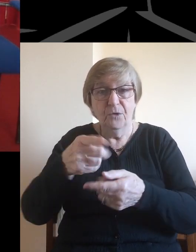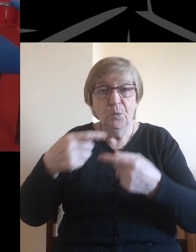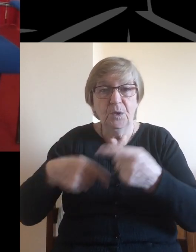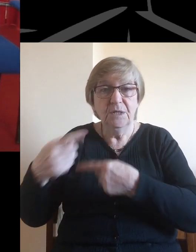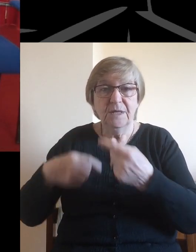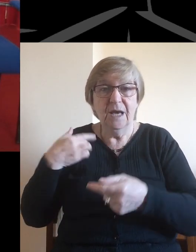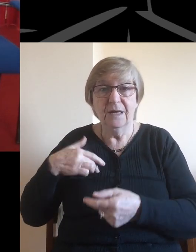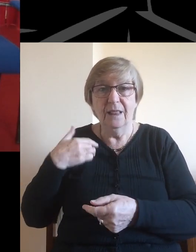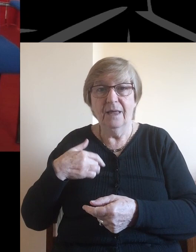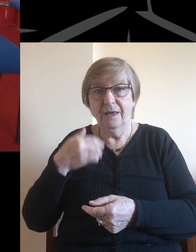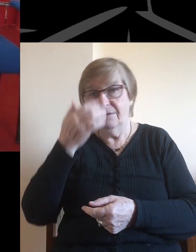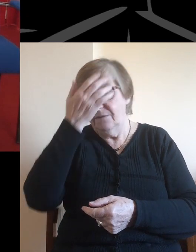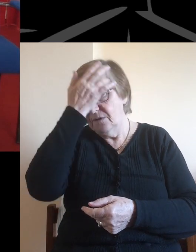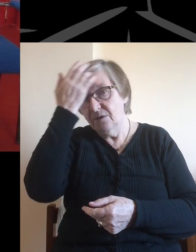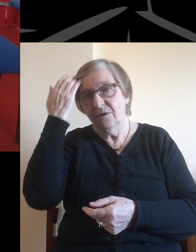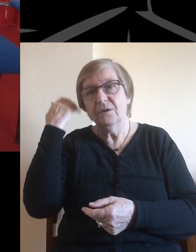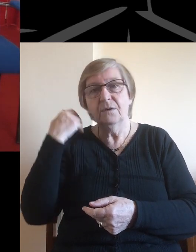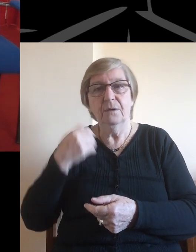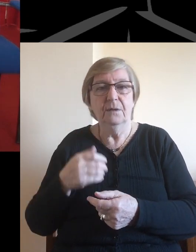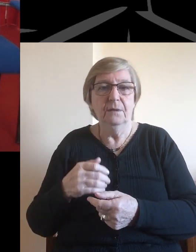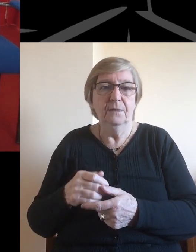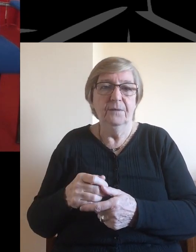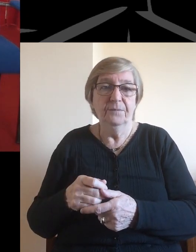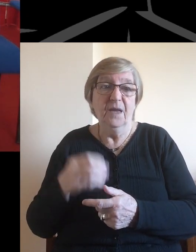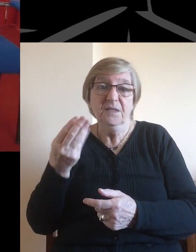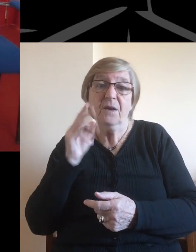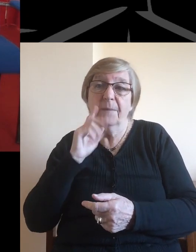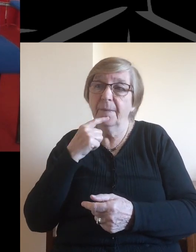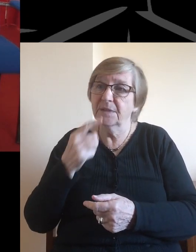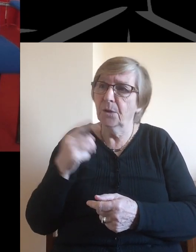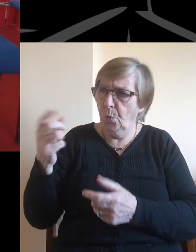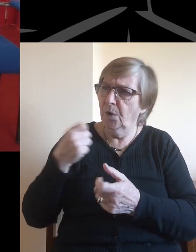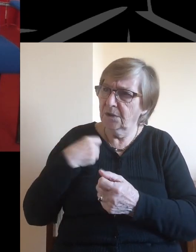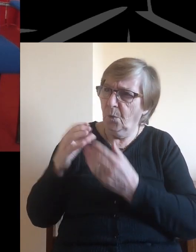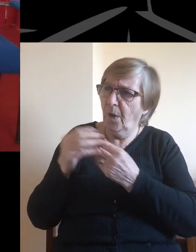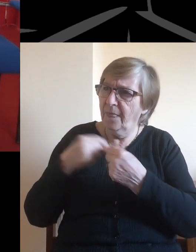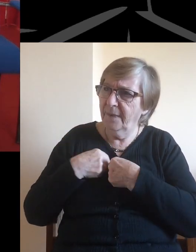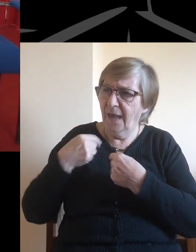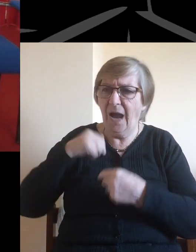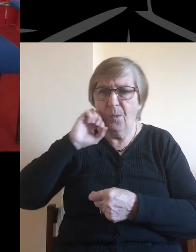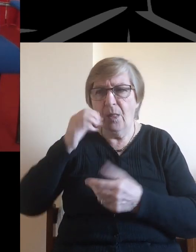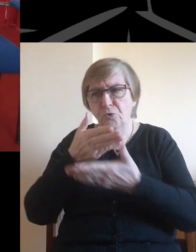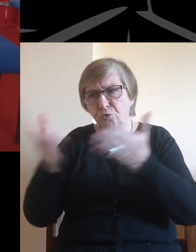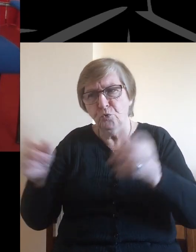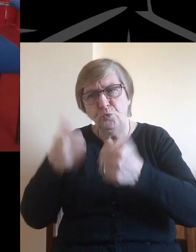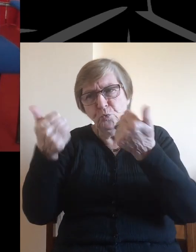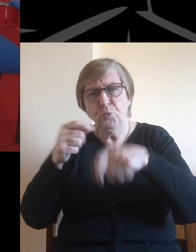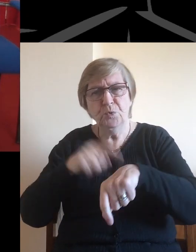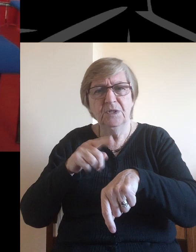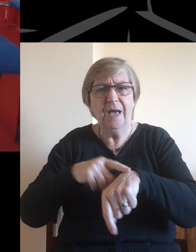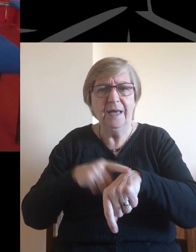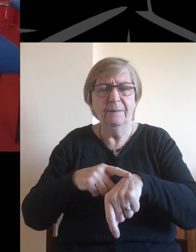You've maybe heard people say things to you like, well, stick with me and I'll show you a good time. Stick with me and I'll show you how this is done.